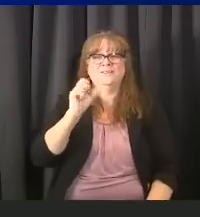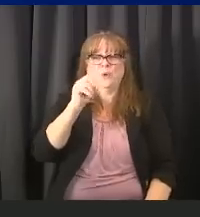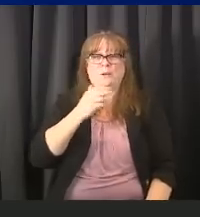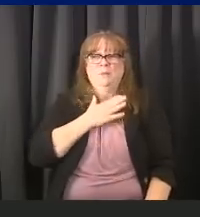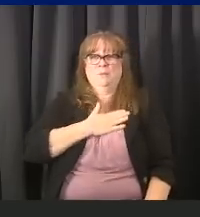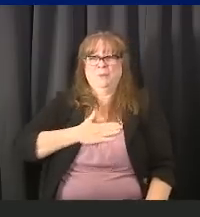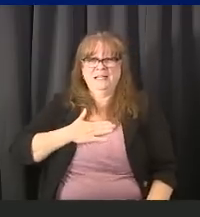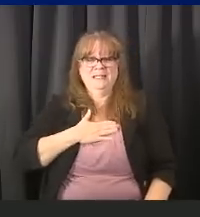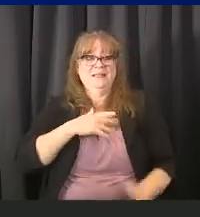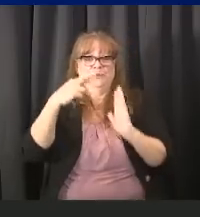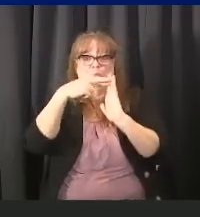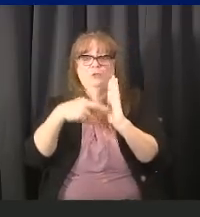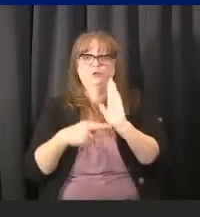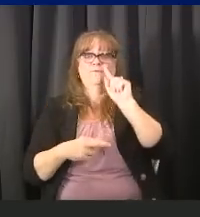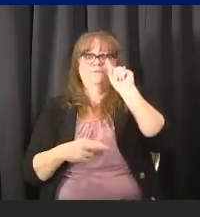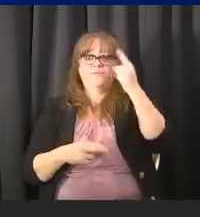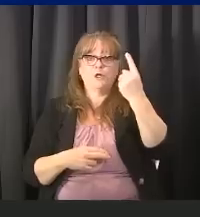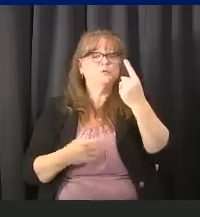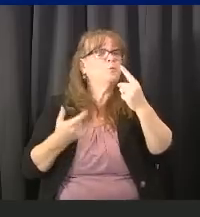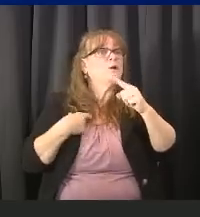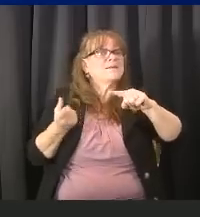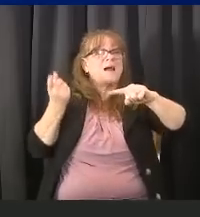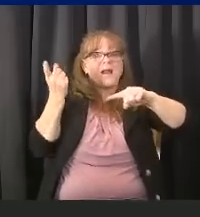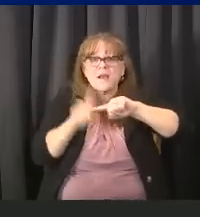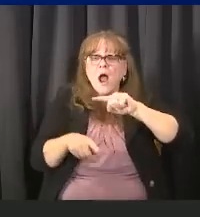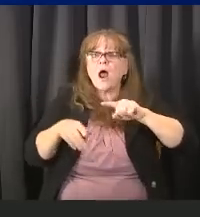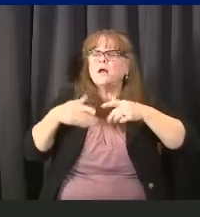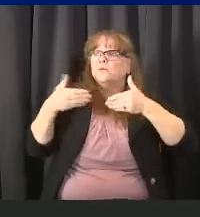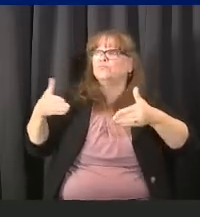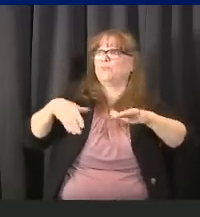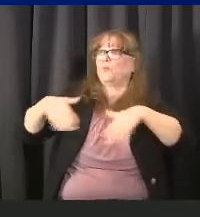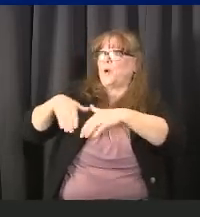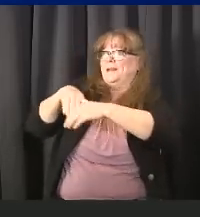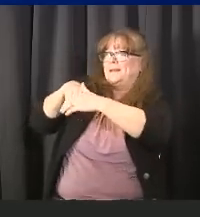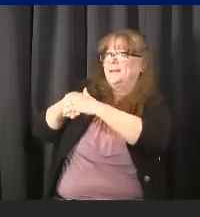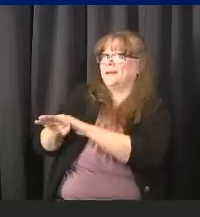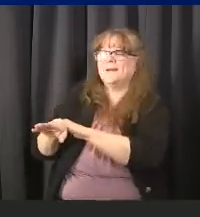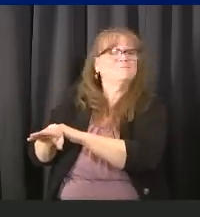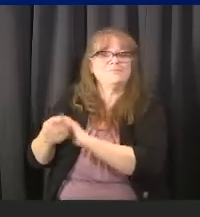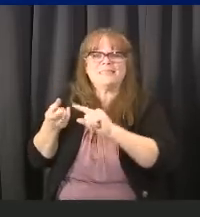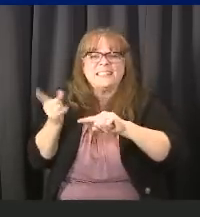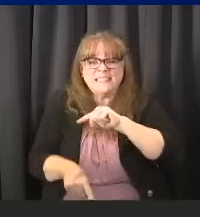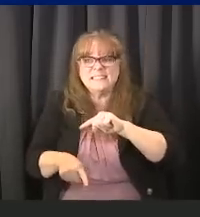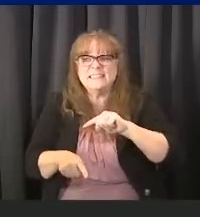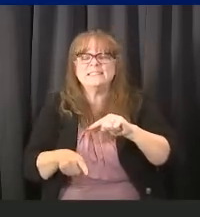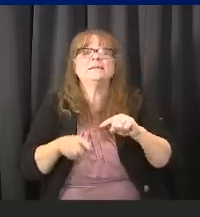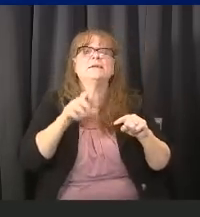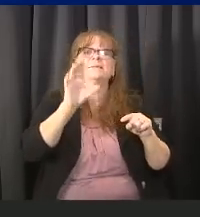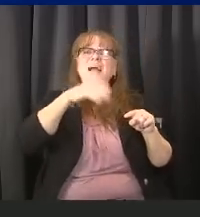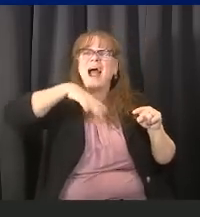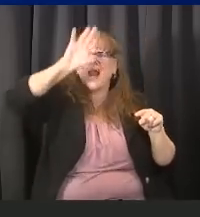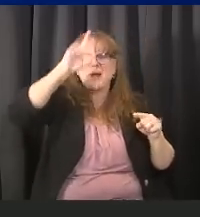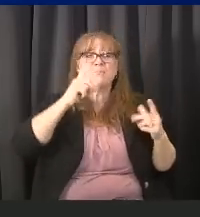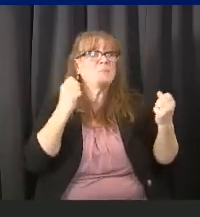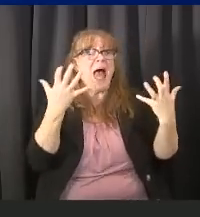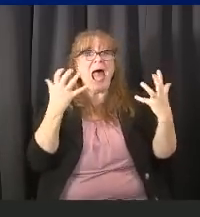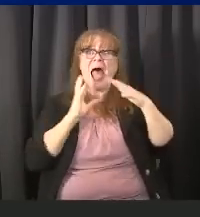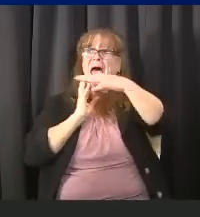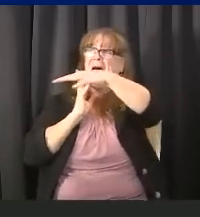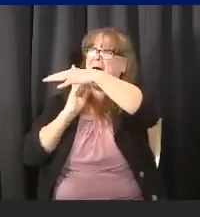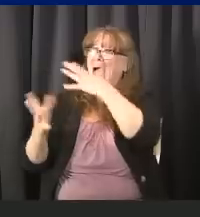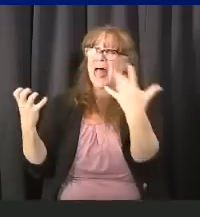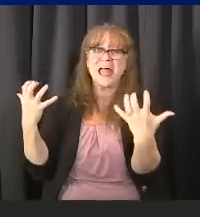you can understand, the volume of individuals that want to get vaccinated is huge. And please use our website. Our phone systems are